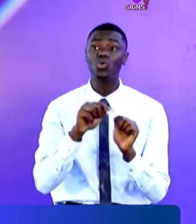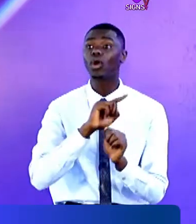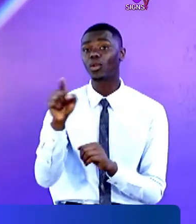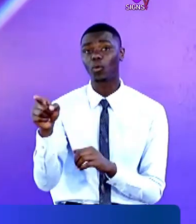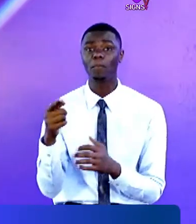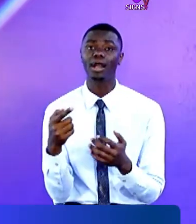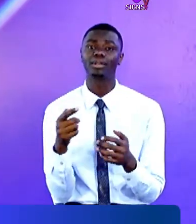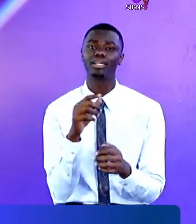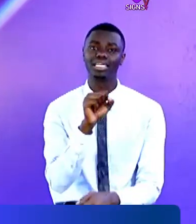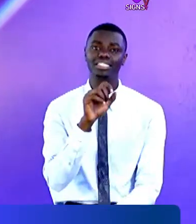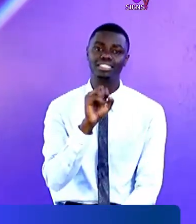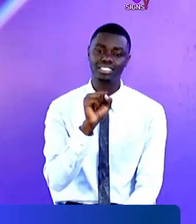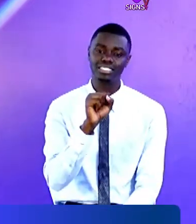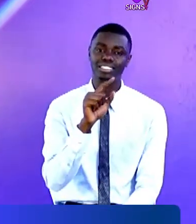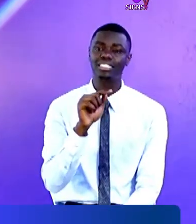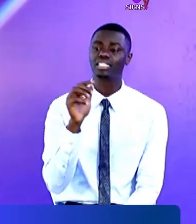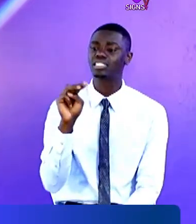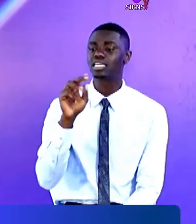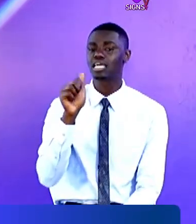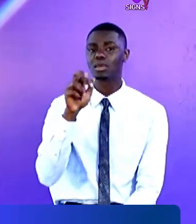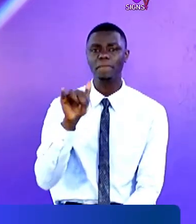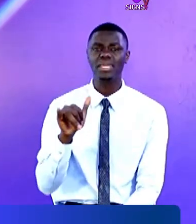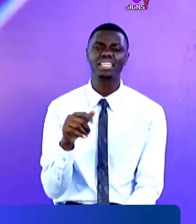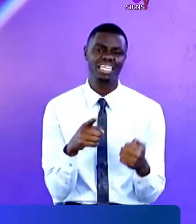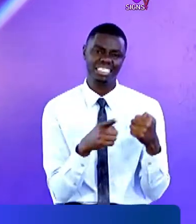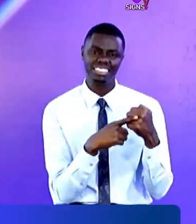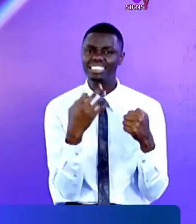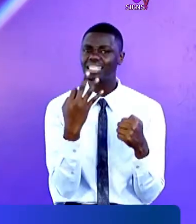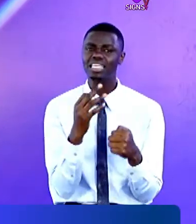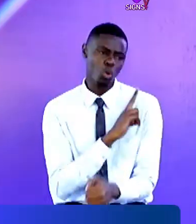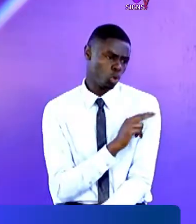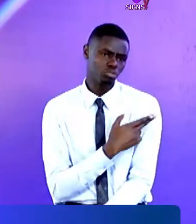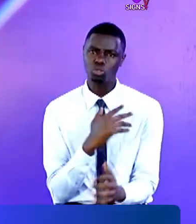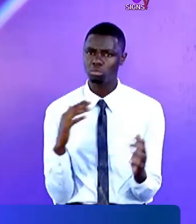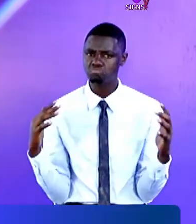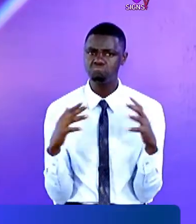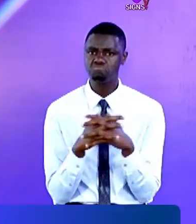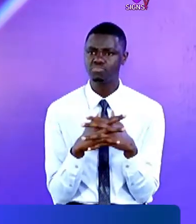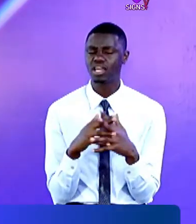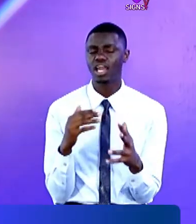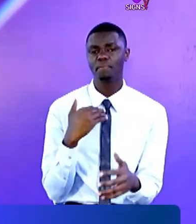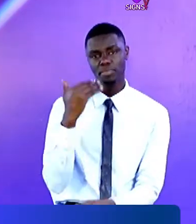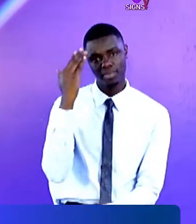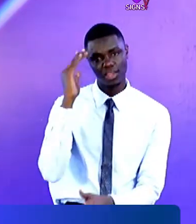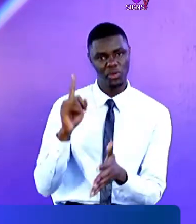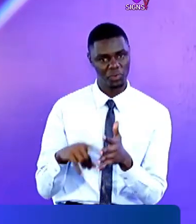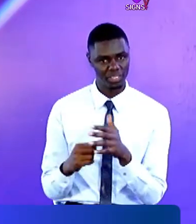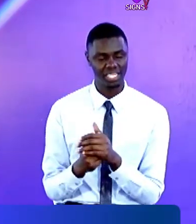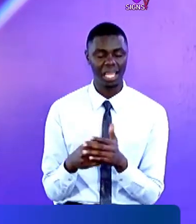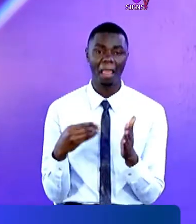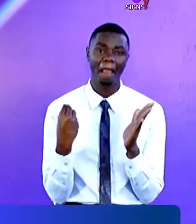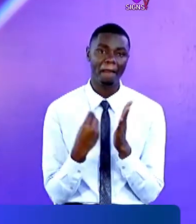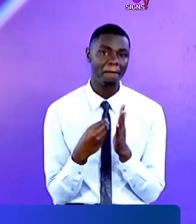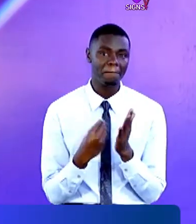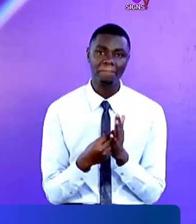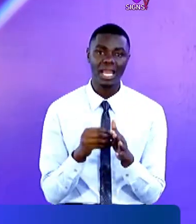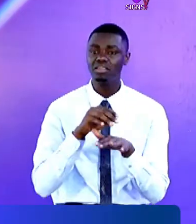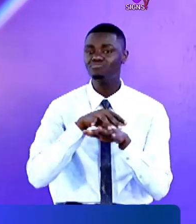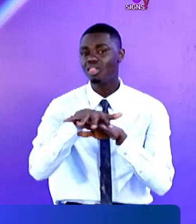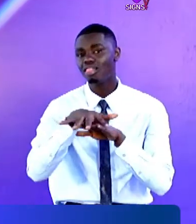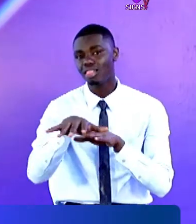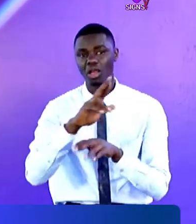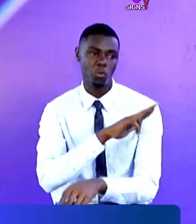to St. Mary's. All those hospitals, there are 63 health facilities. Yeah. What I know is that money is not reaching the